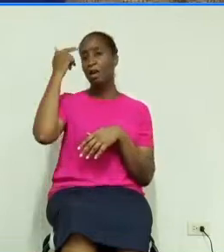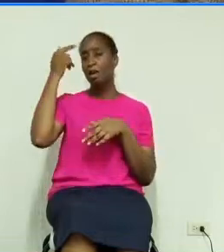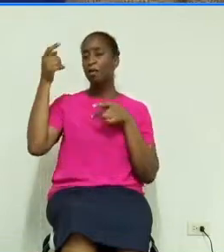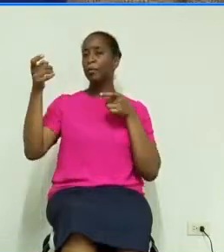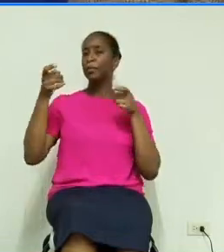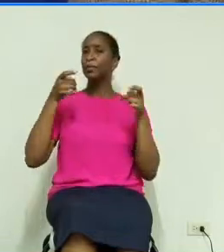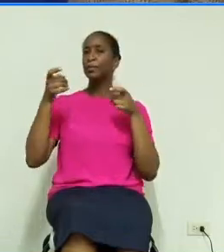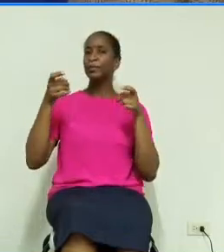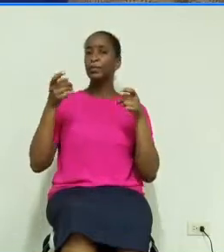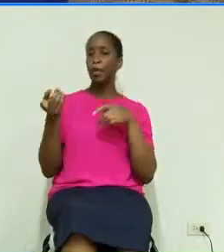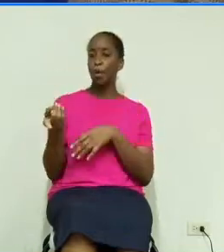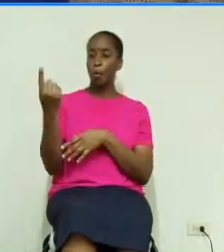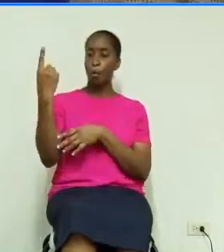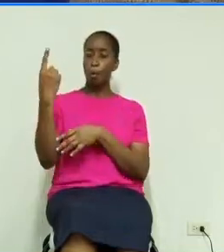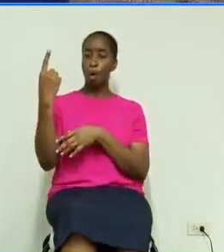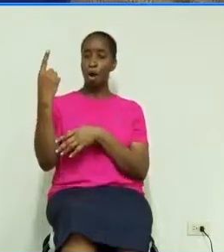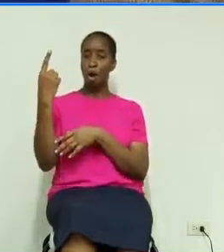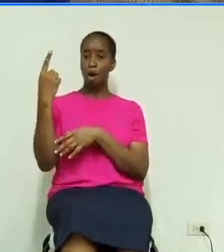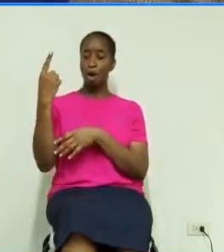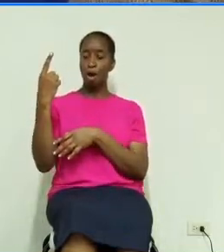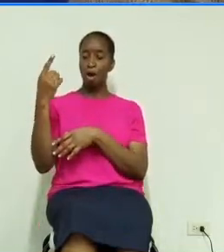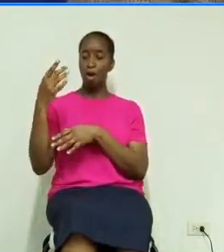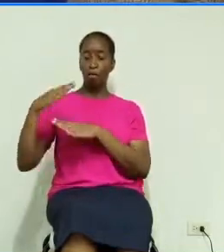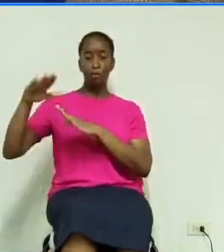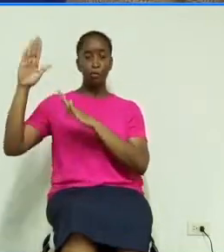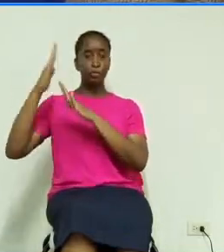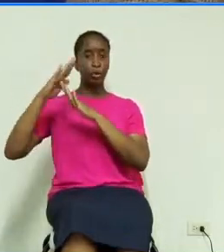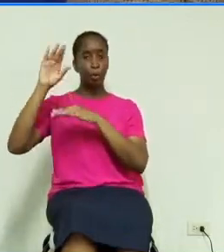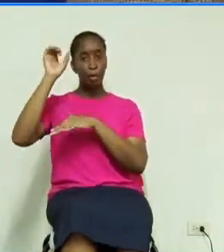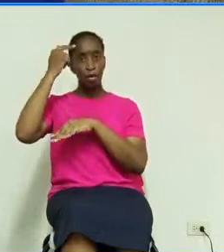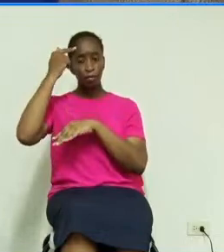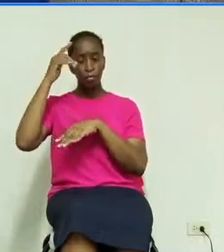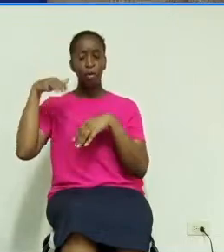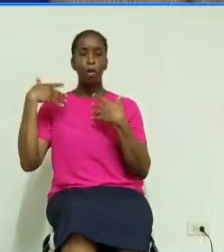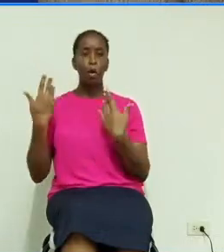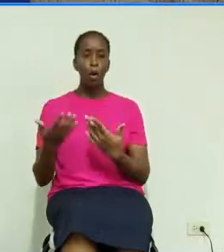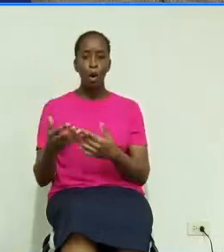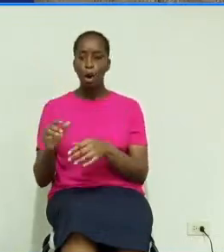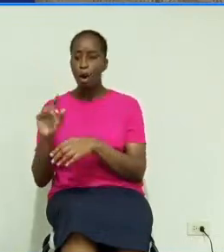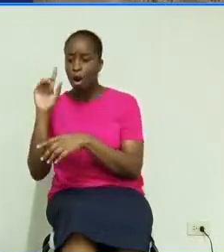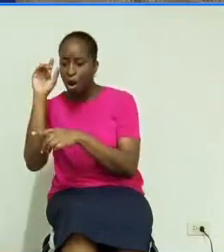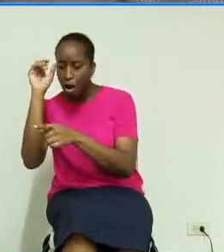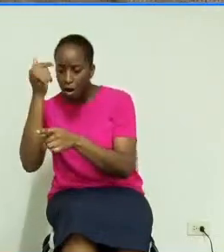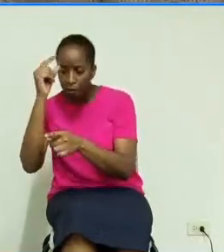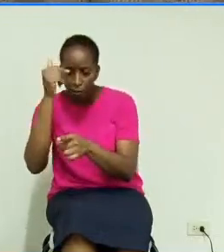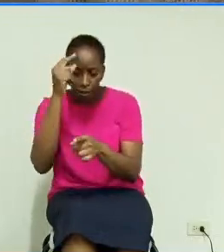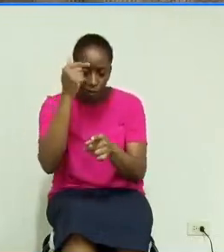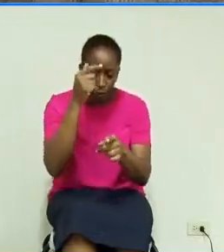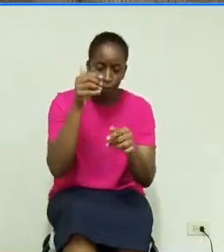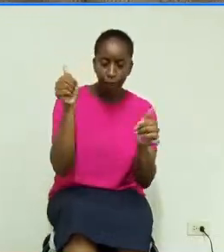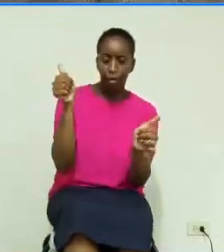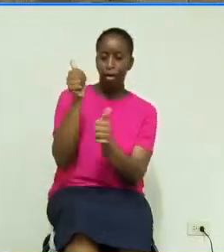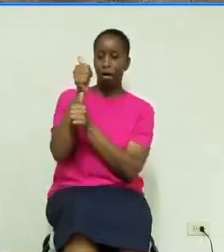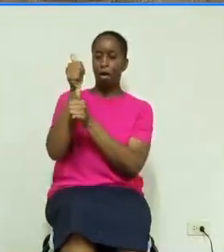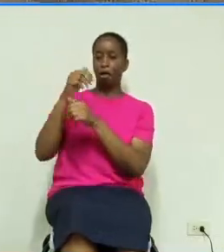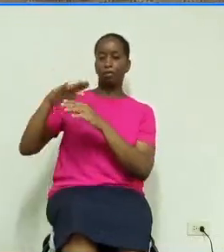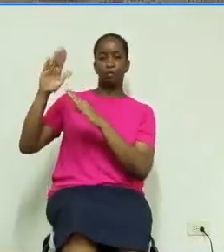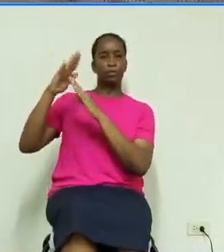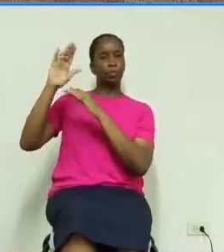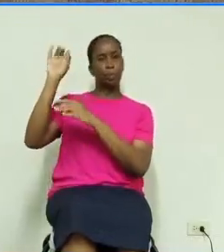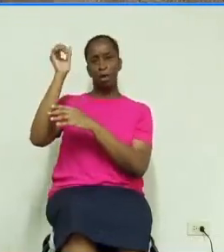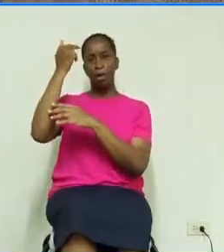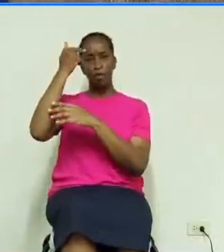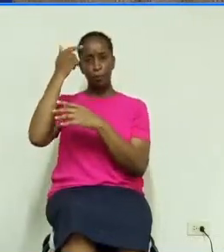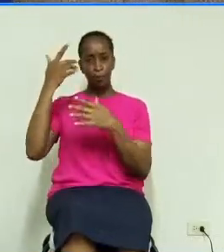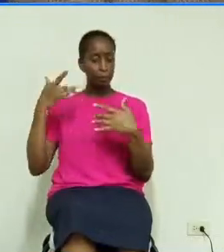unitary? What were the shortcomings of the former constitutional arrangement?